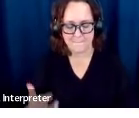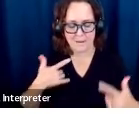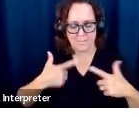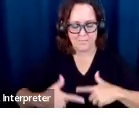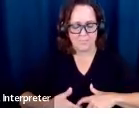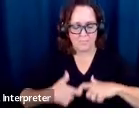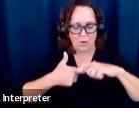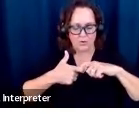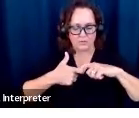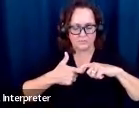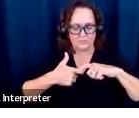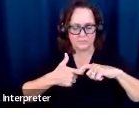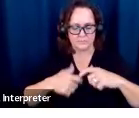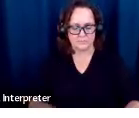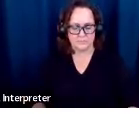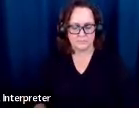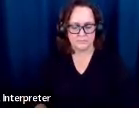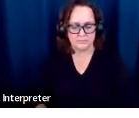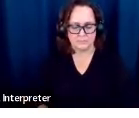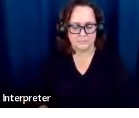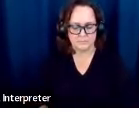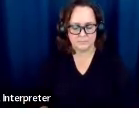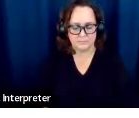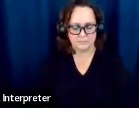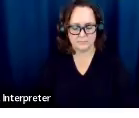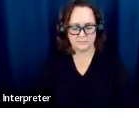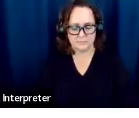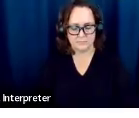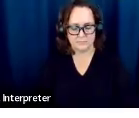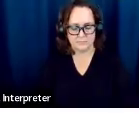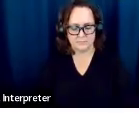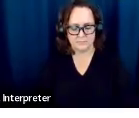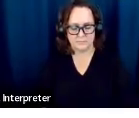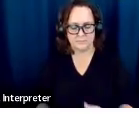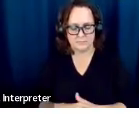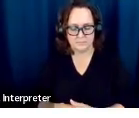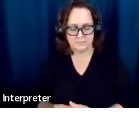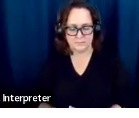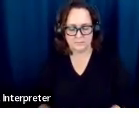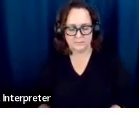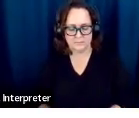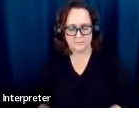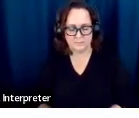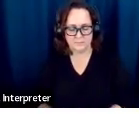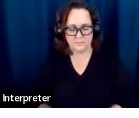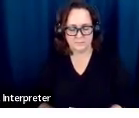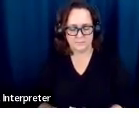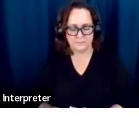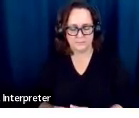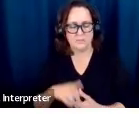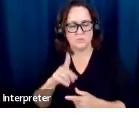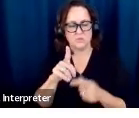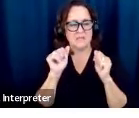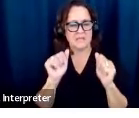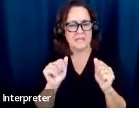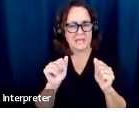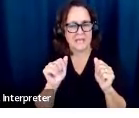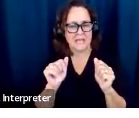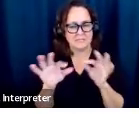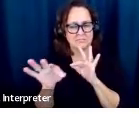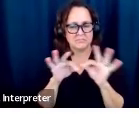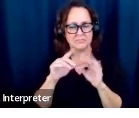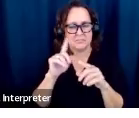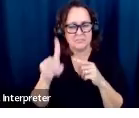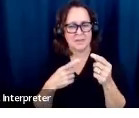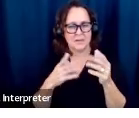throw it back to KDADS in the event there's more information you all can provide about how a participant's supports